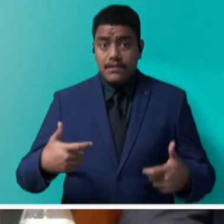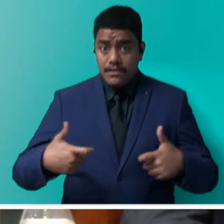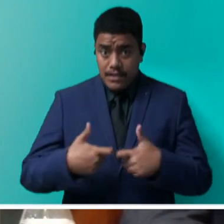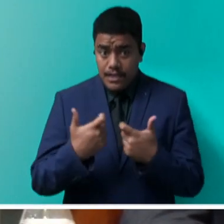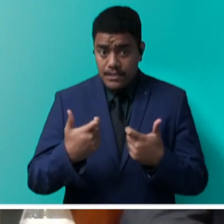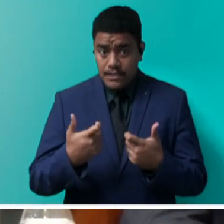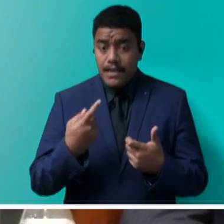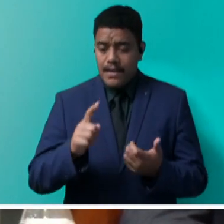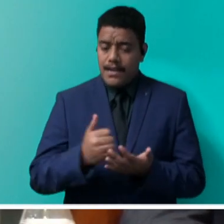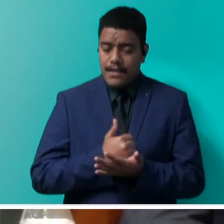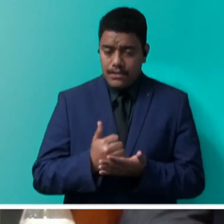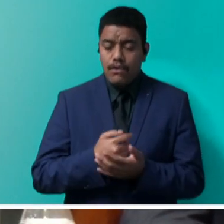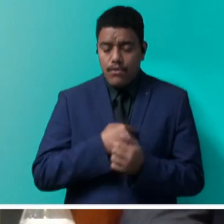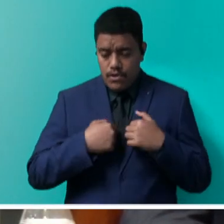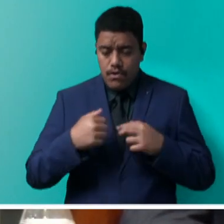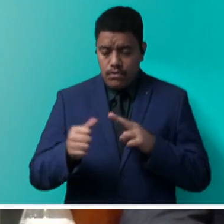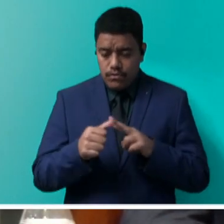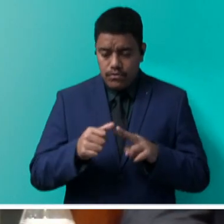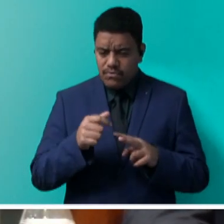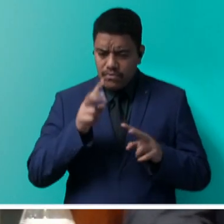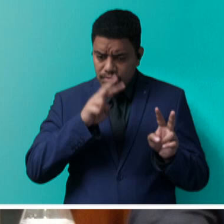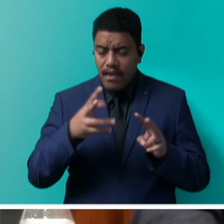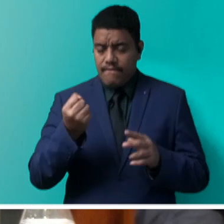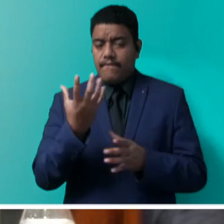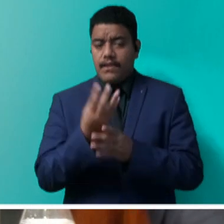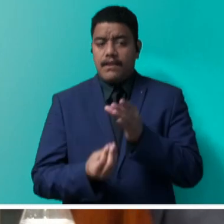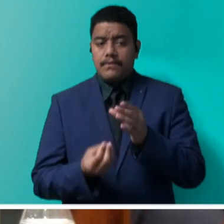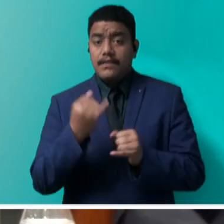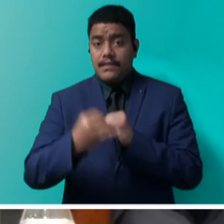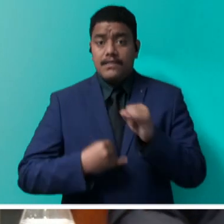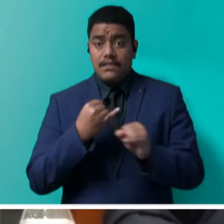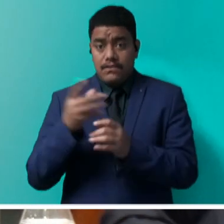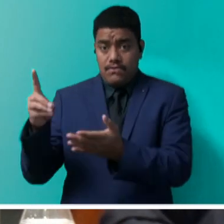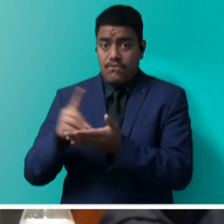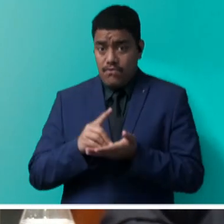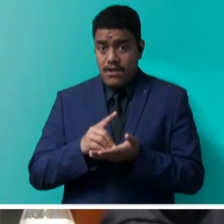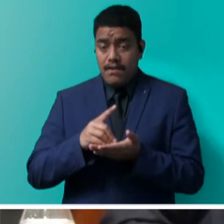Challenges and action, we are also addressing gaps where international donor findings